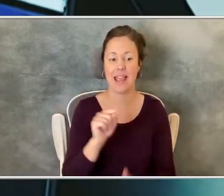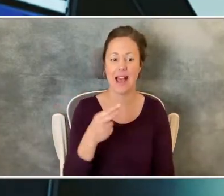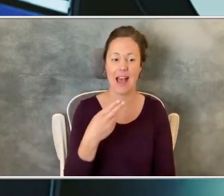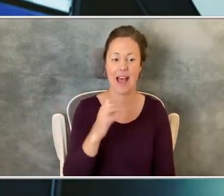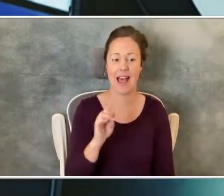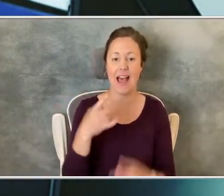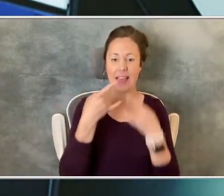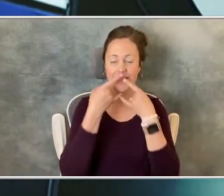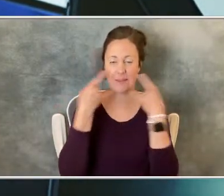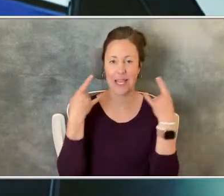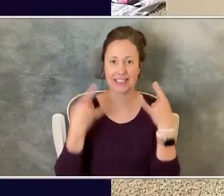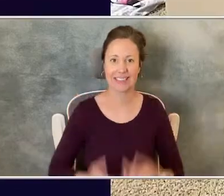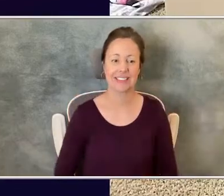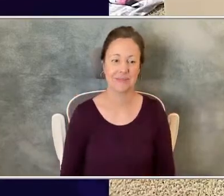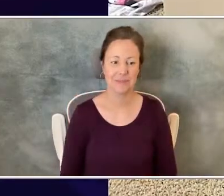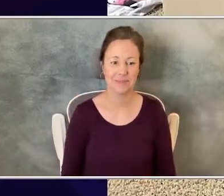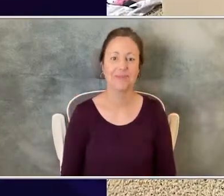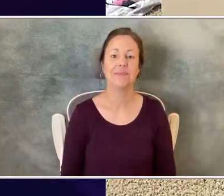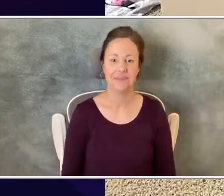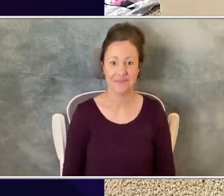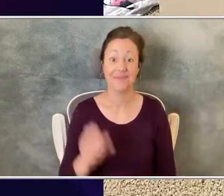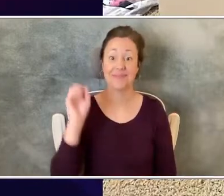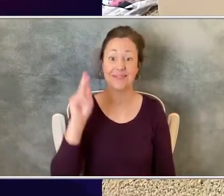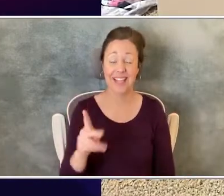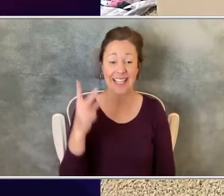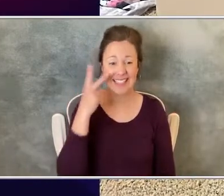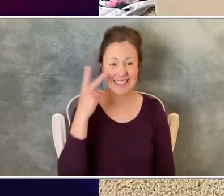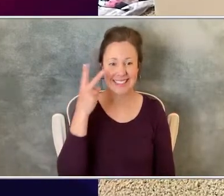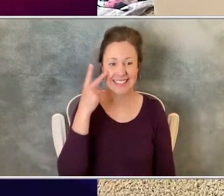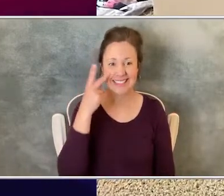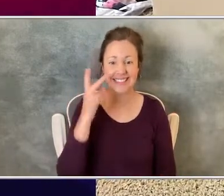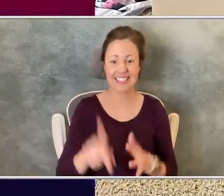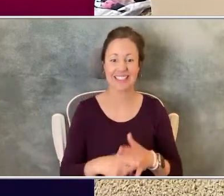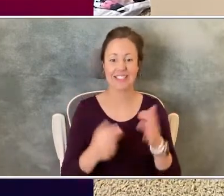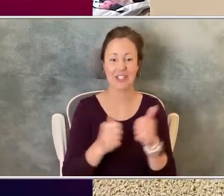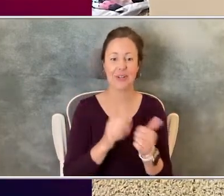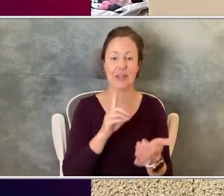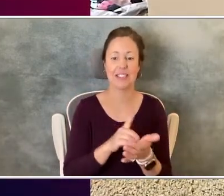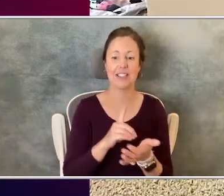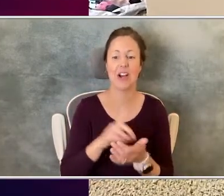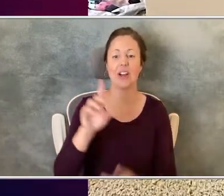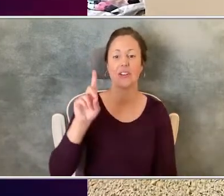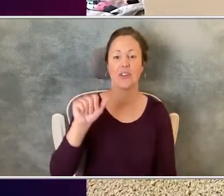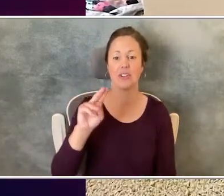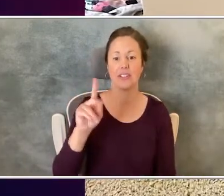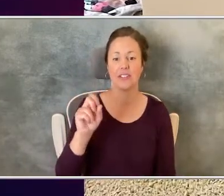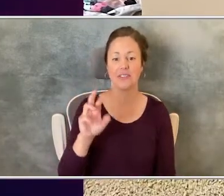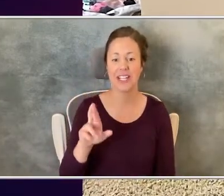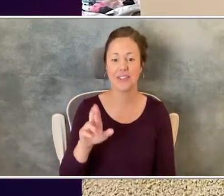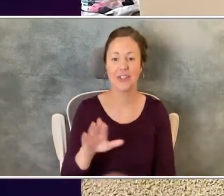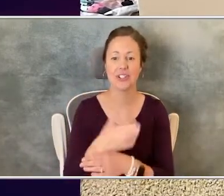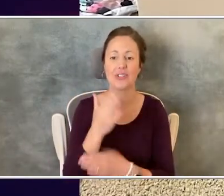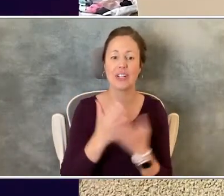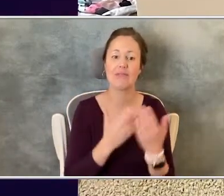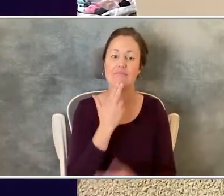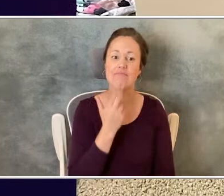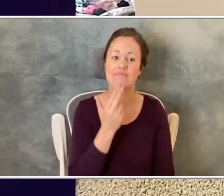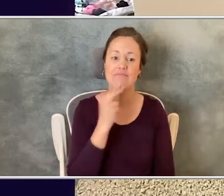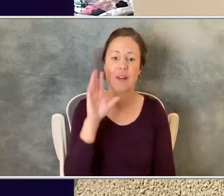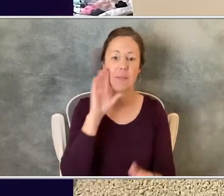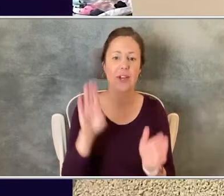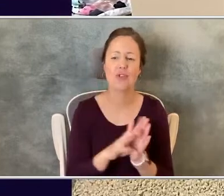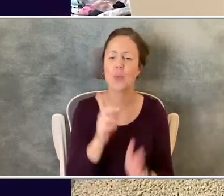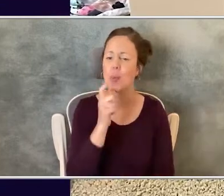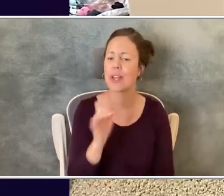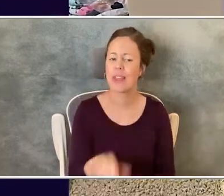mask. Okay, we're going behind the mask. We're starting with Dr. Danter, who shared some adorable pictures of your kids. Tell us who we're looking at. This